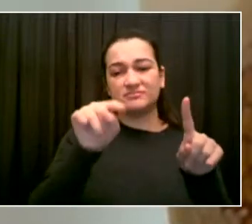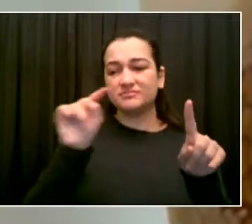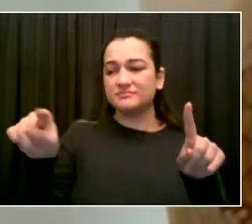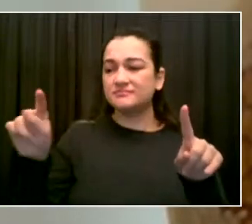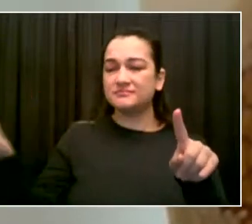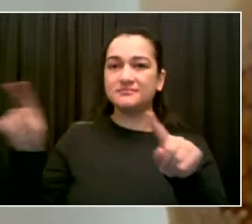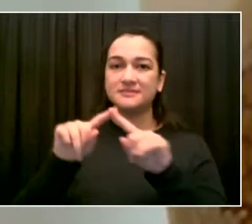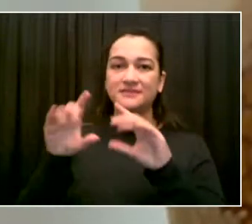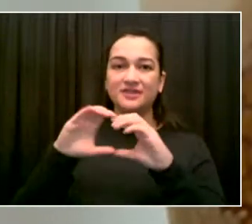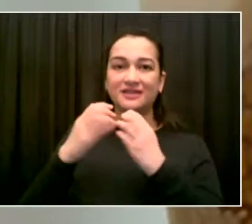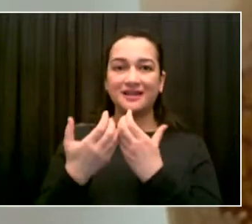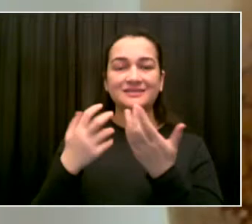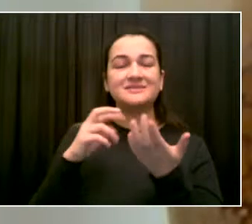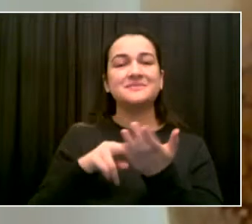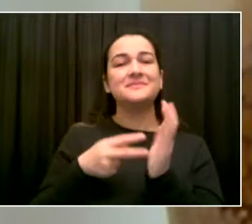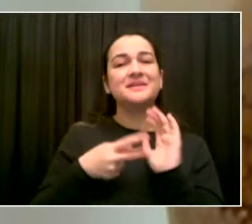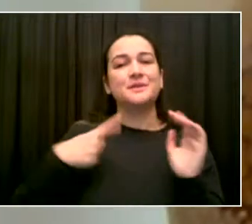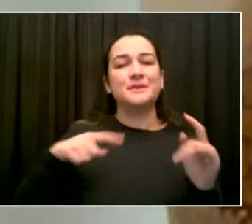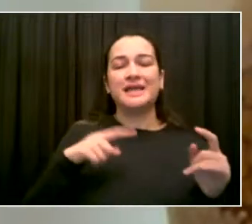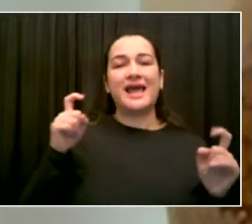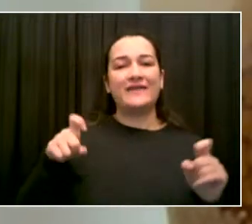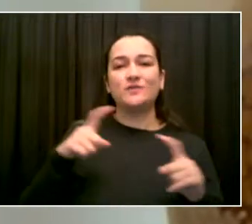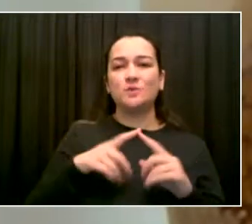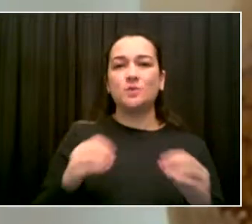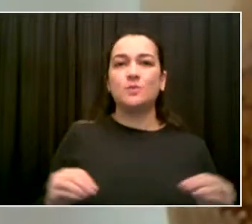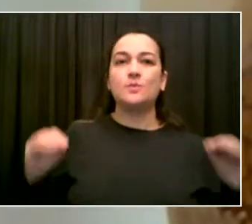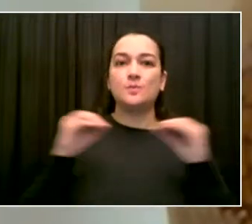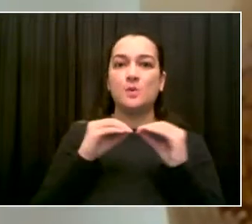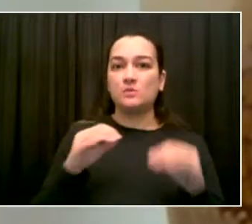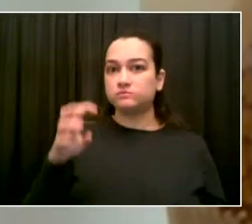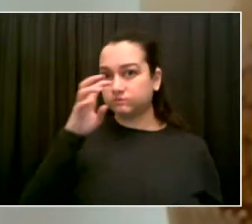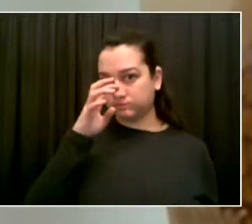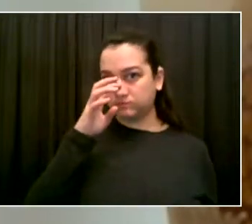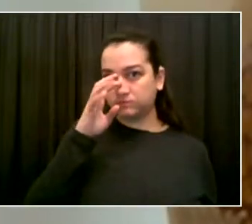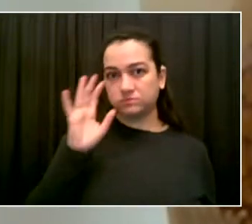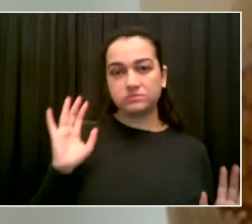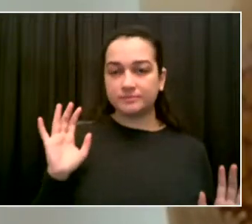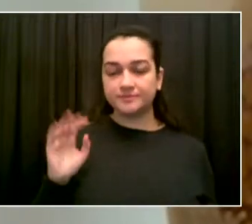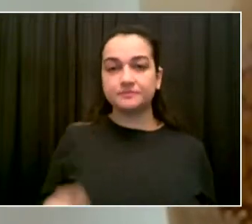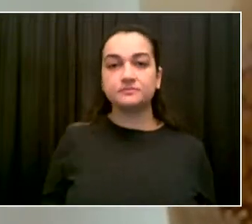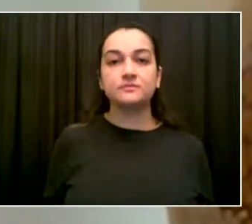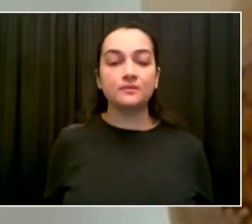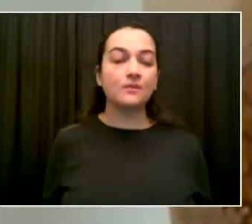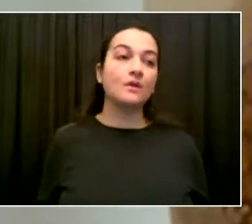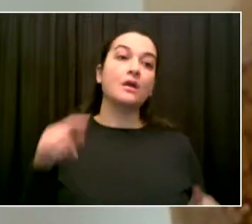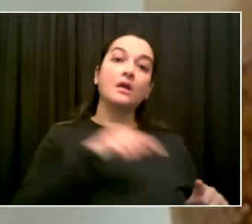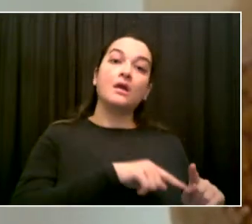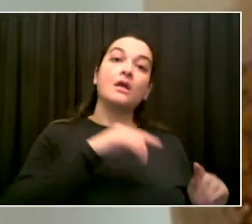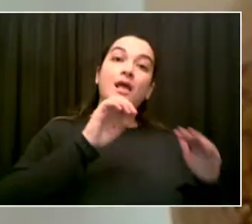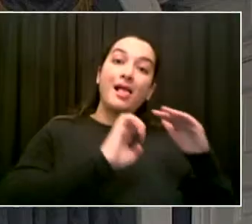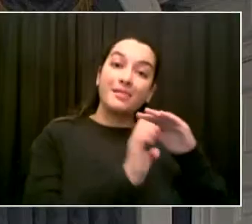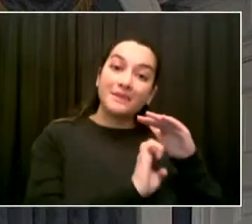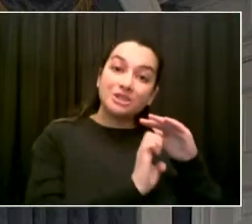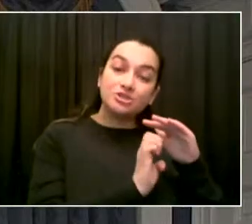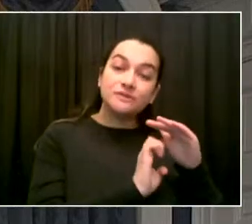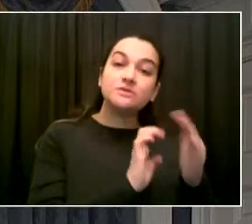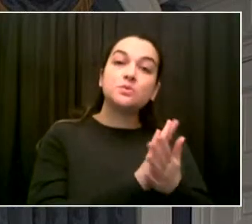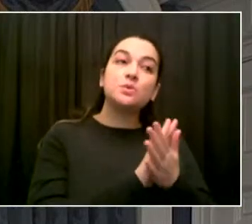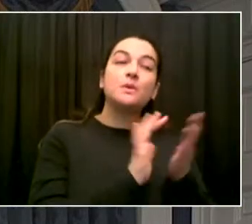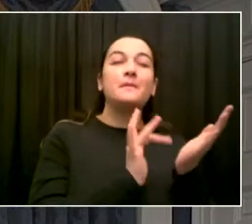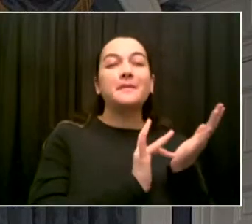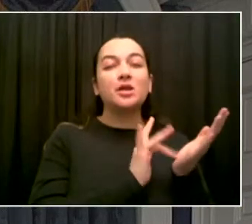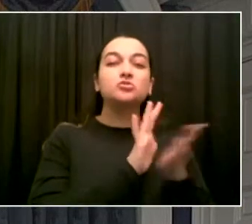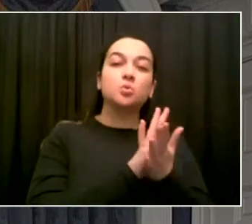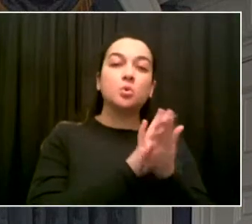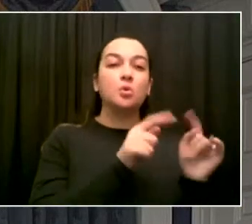more difficult to maintain as kids advance in their education and need to get specialized classroom instruction. Yeah, and I appreciate